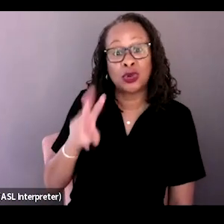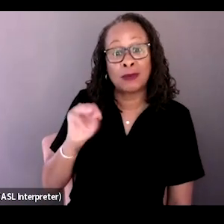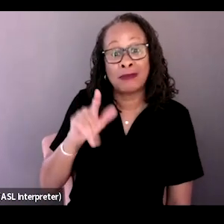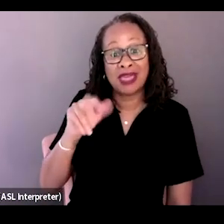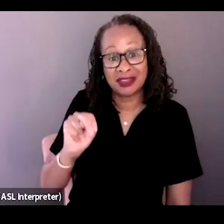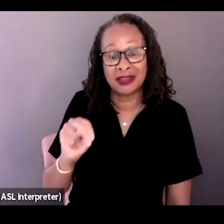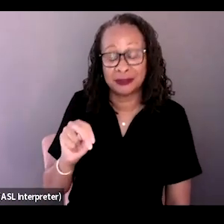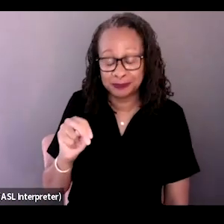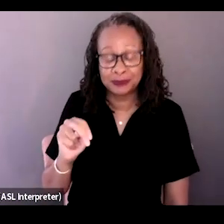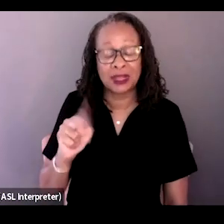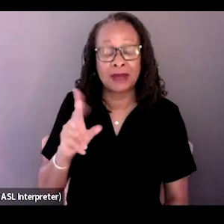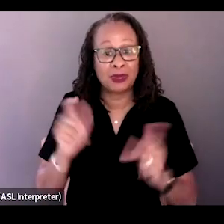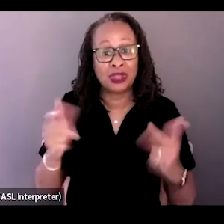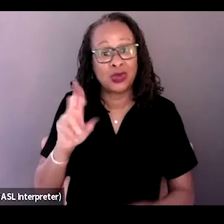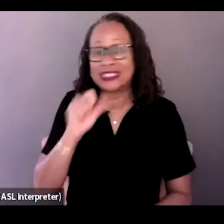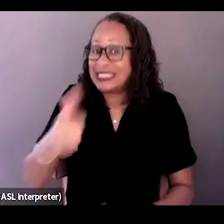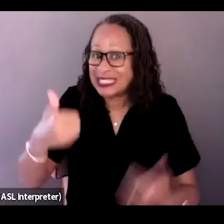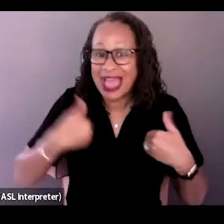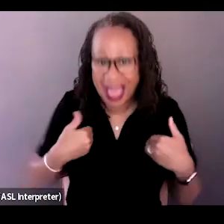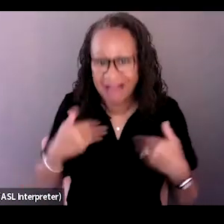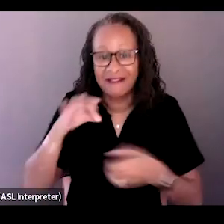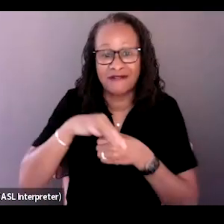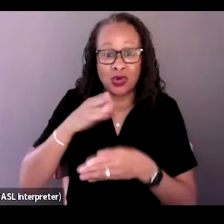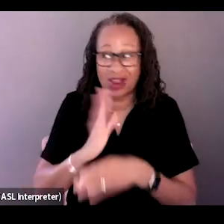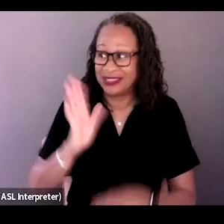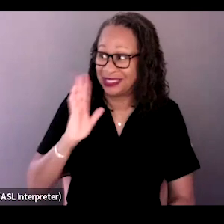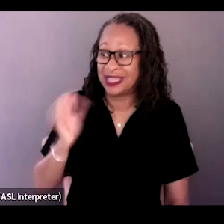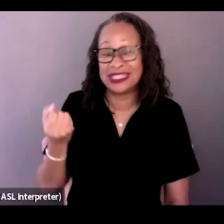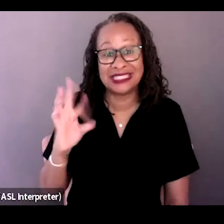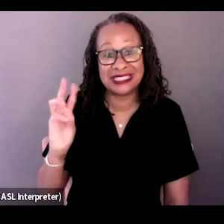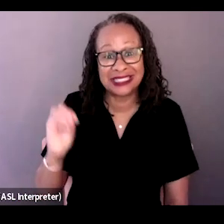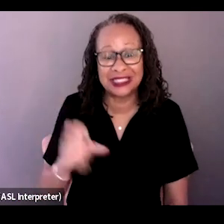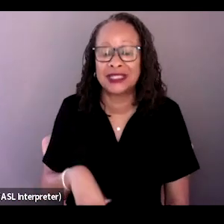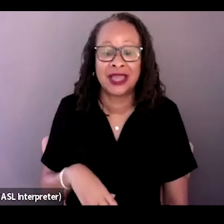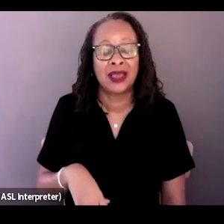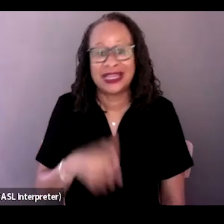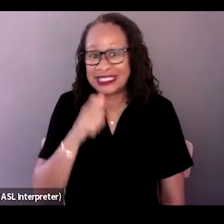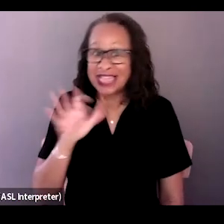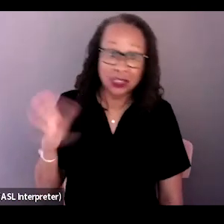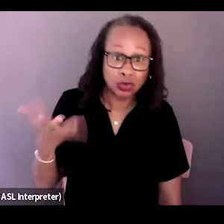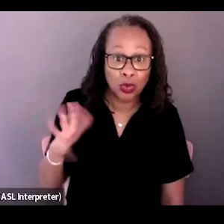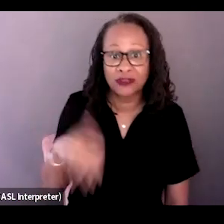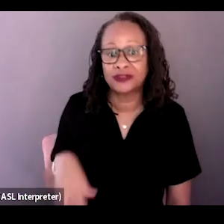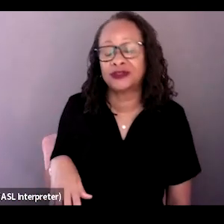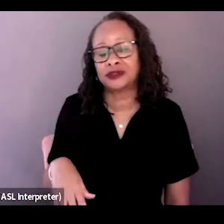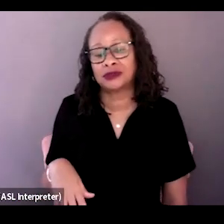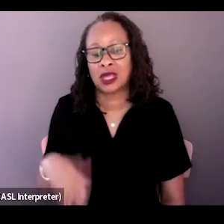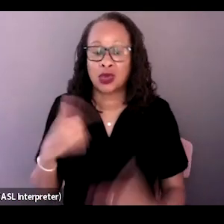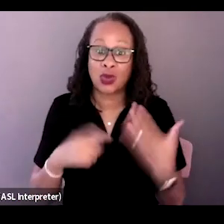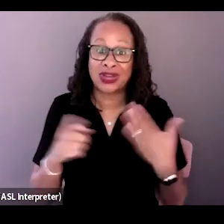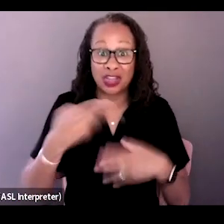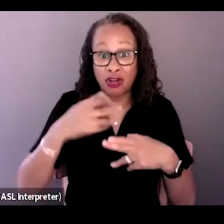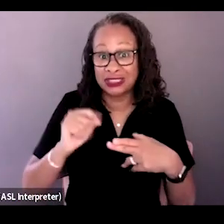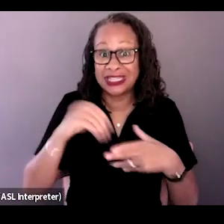actually voting rights. They did not have any rights. So he said, this is not sort of, it's what he says